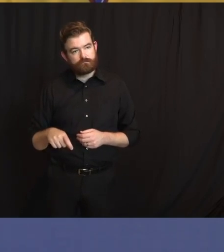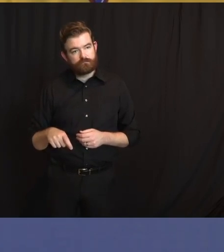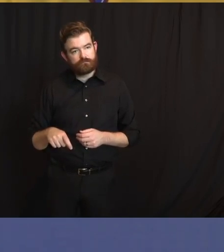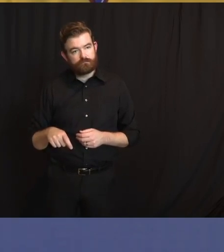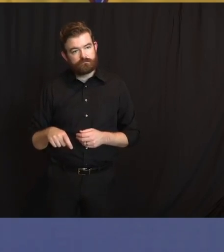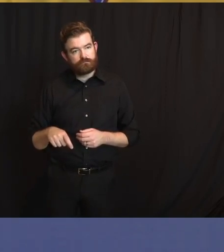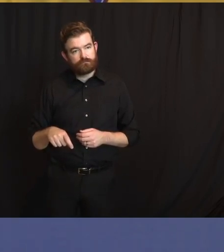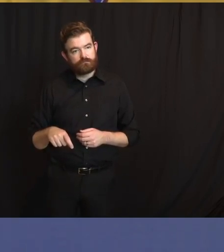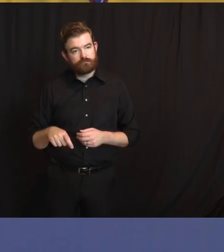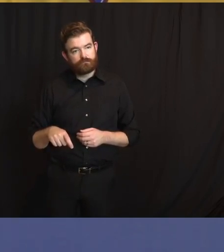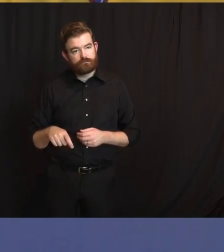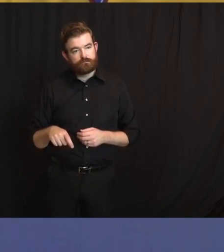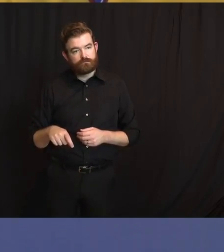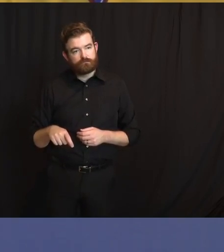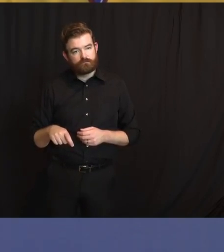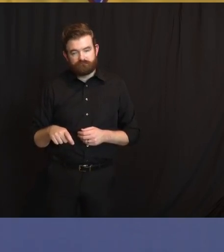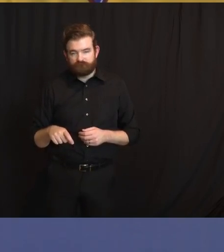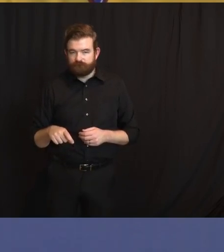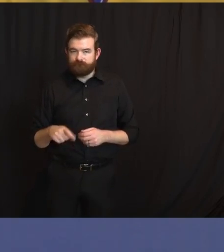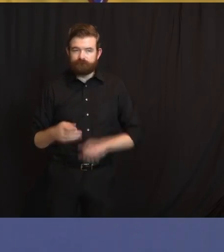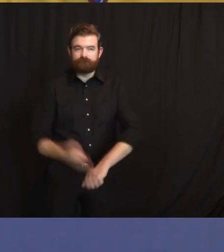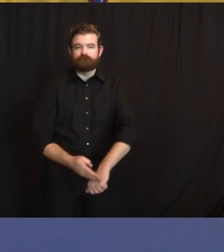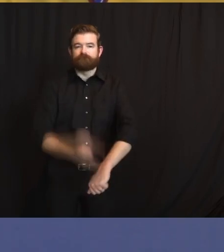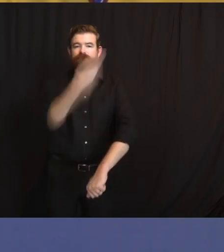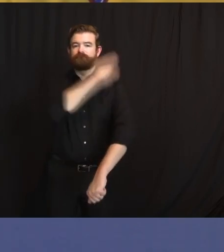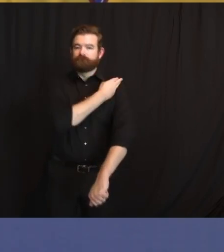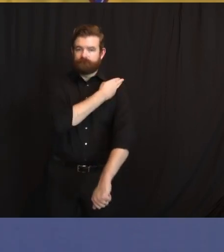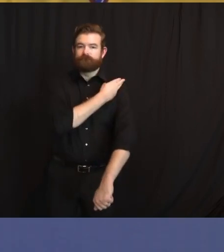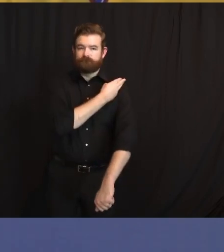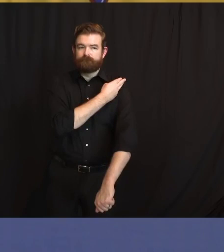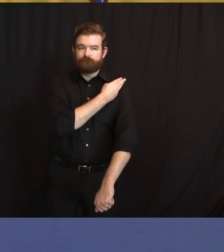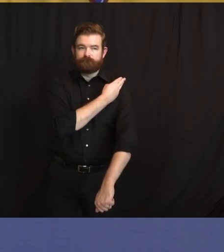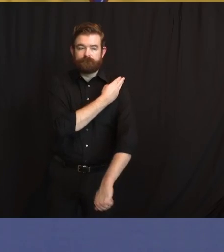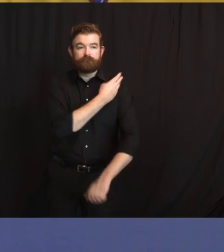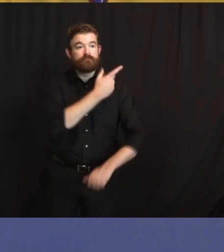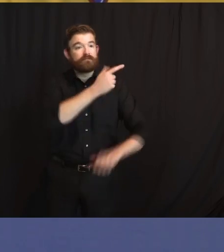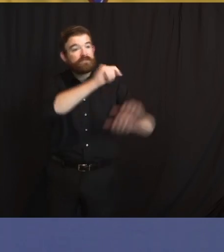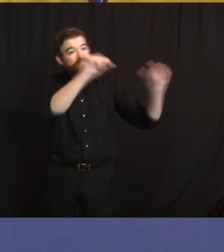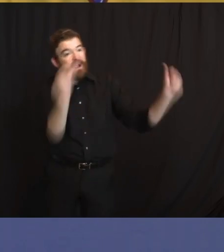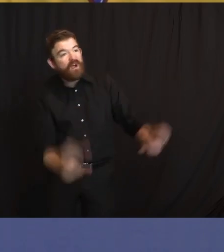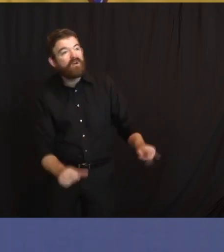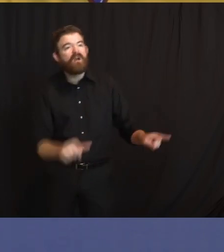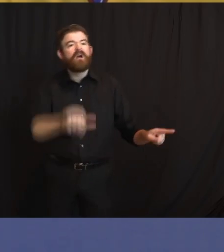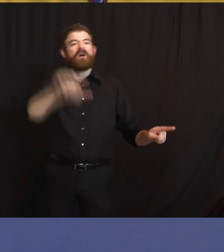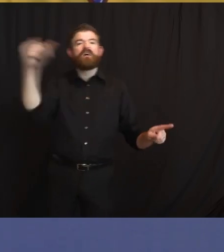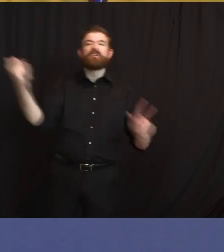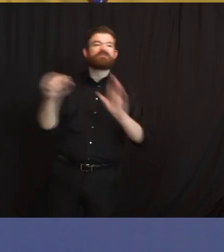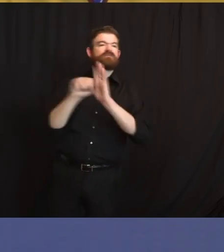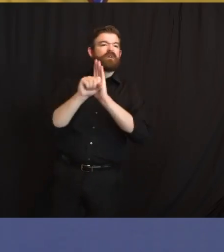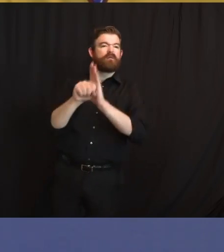statues, names that somehow separate us as a society, somehow offend people.